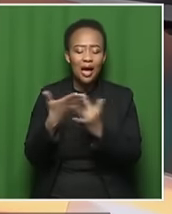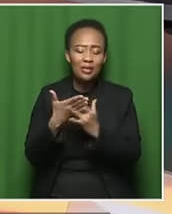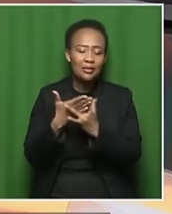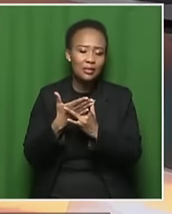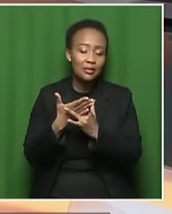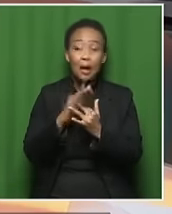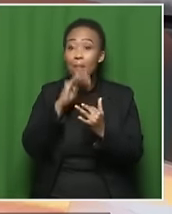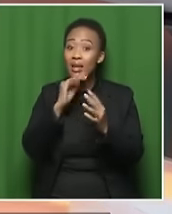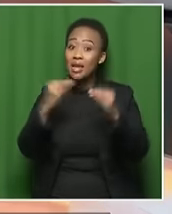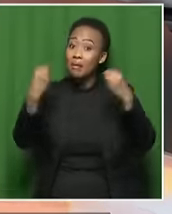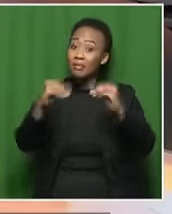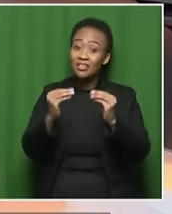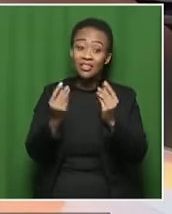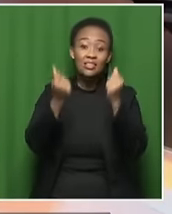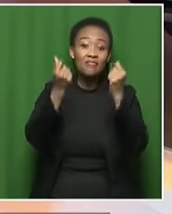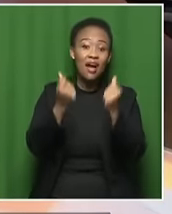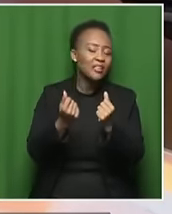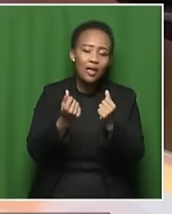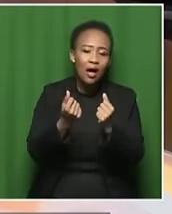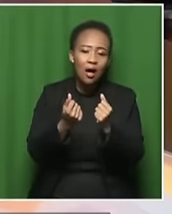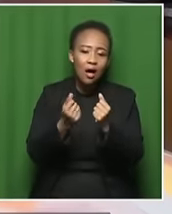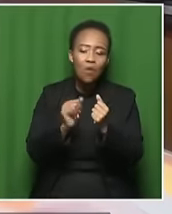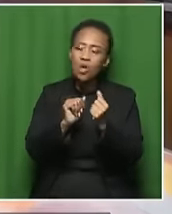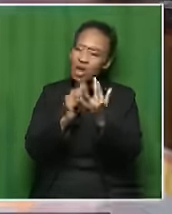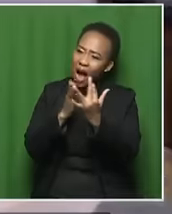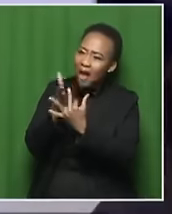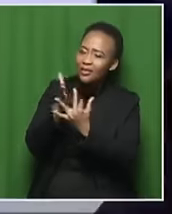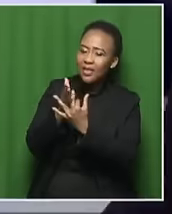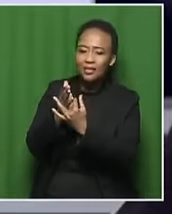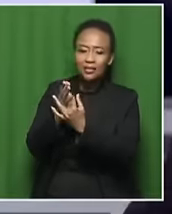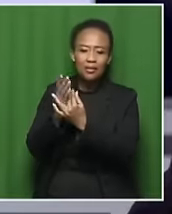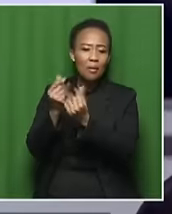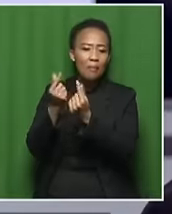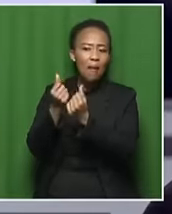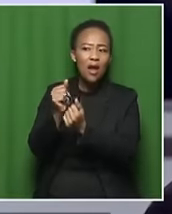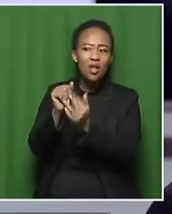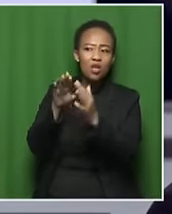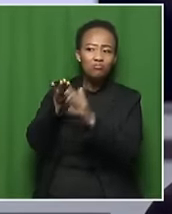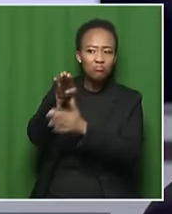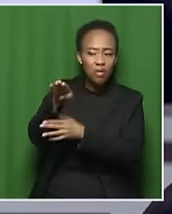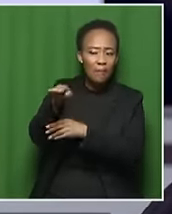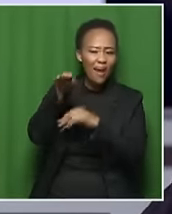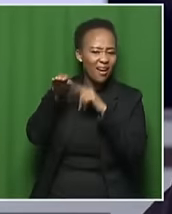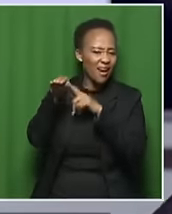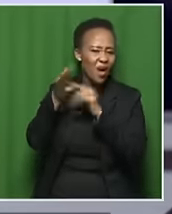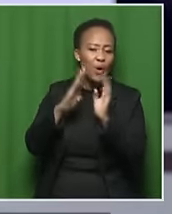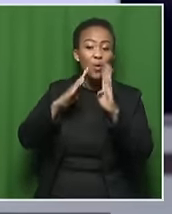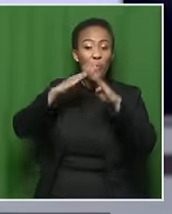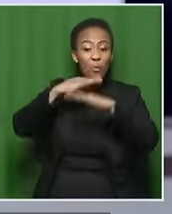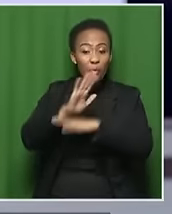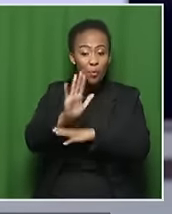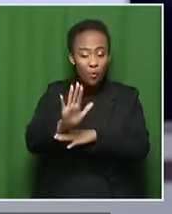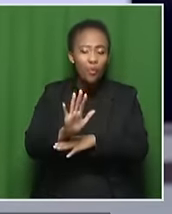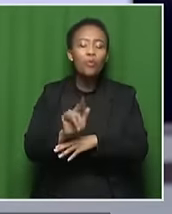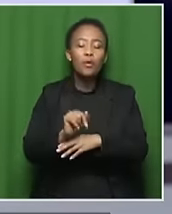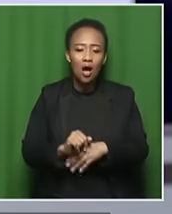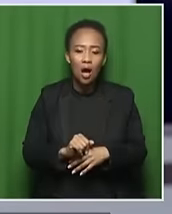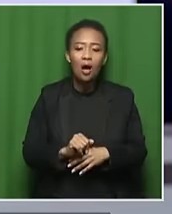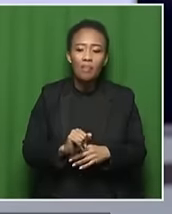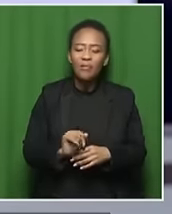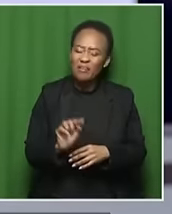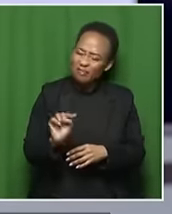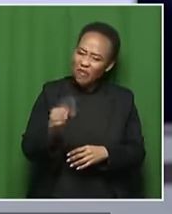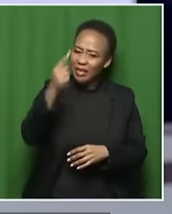finance, access to finance through banks. We've got to come up with, and one of the first things we've got to do at